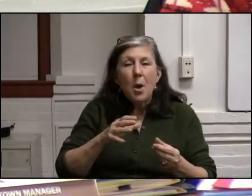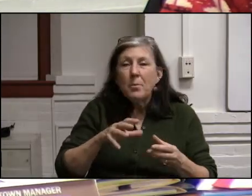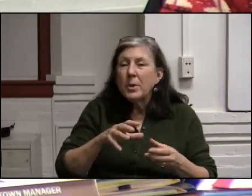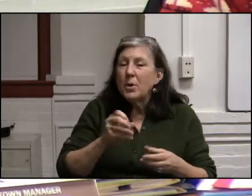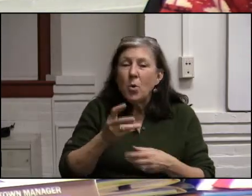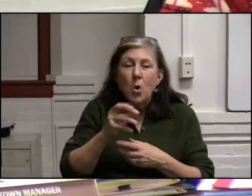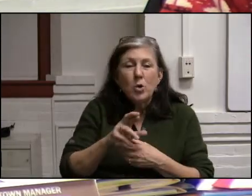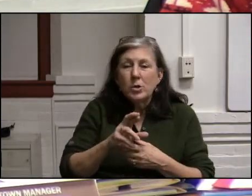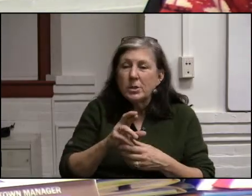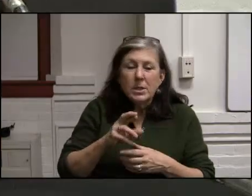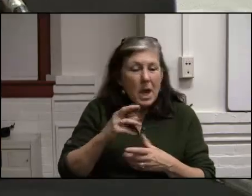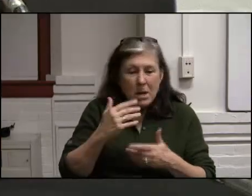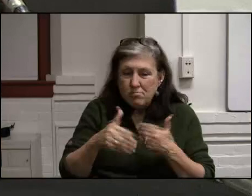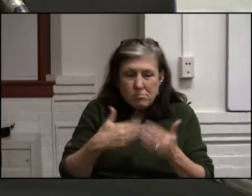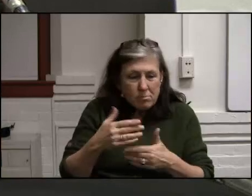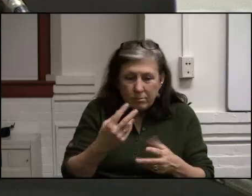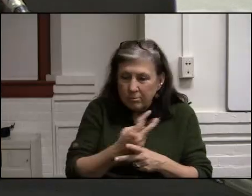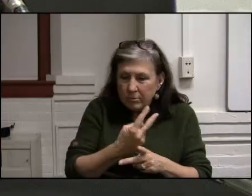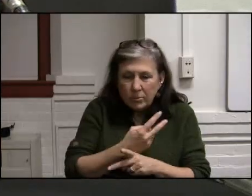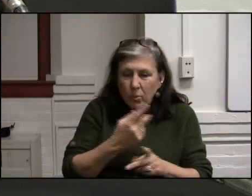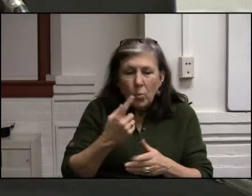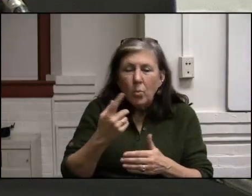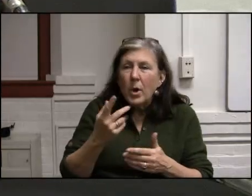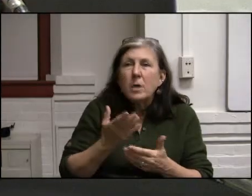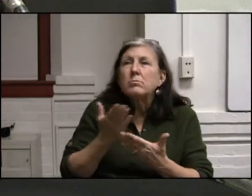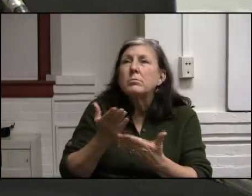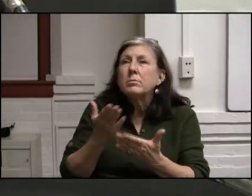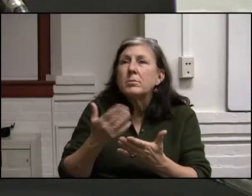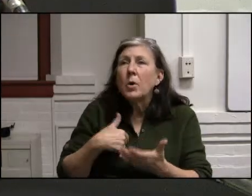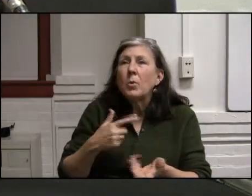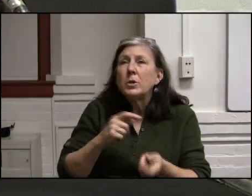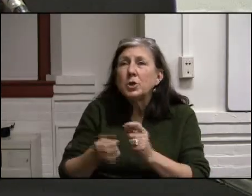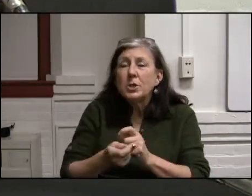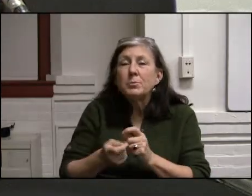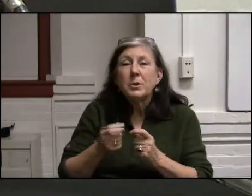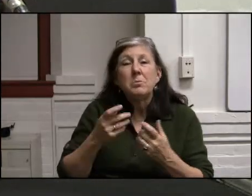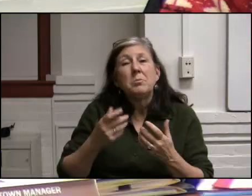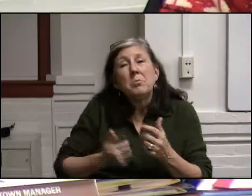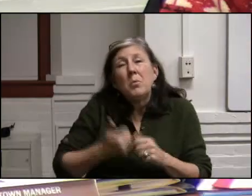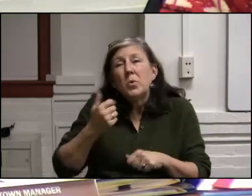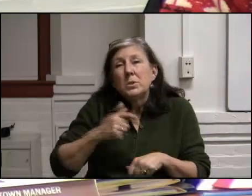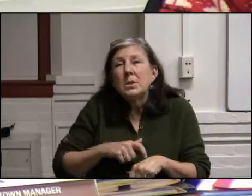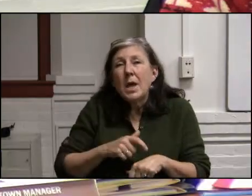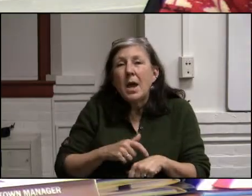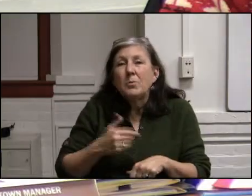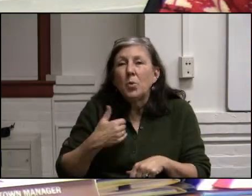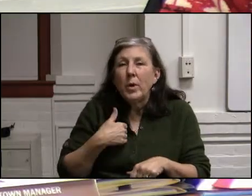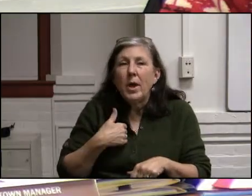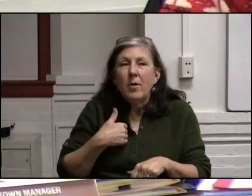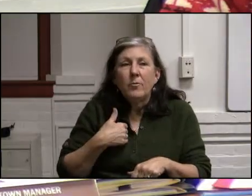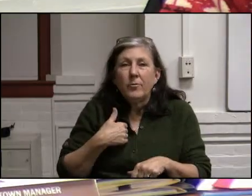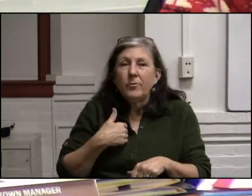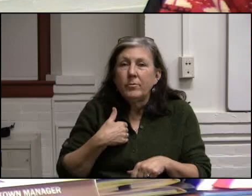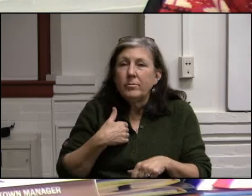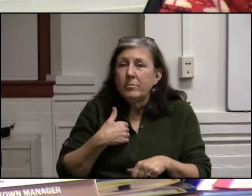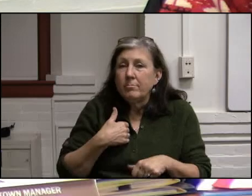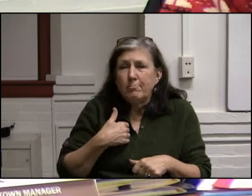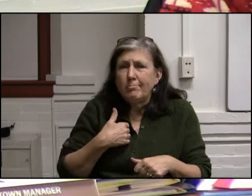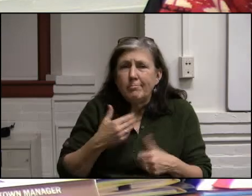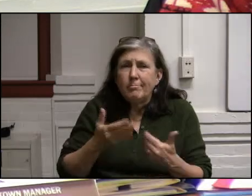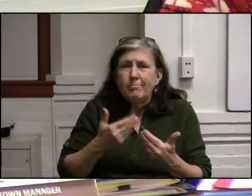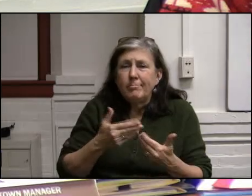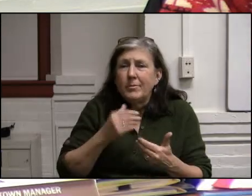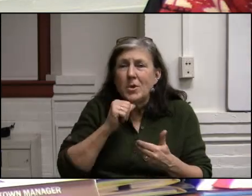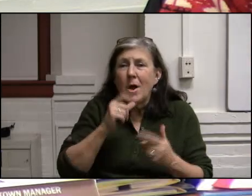whatever adjustments might be made, and most often at this moment in time, we have a less complicated list that ends up